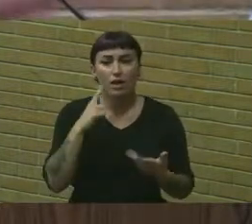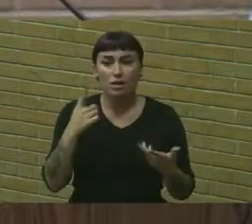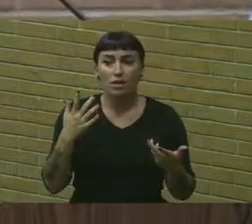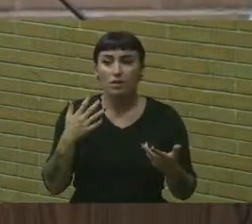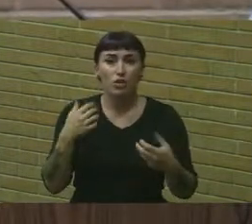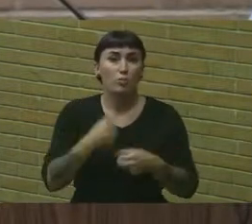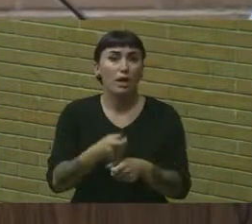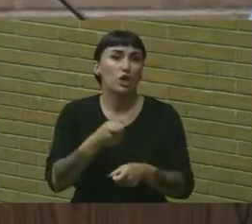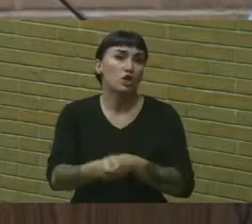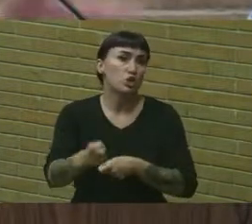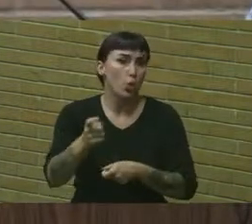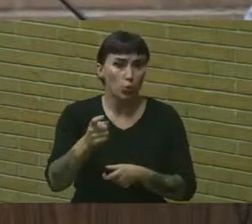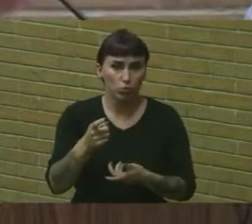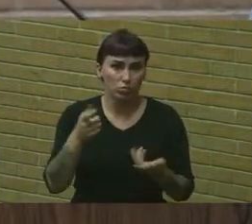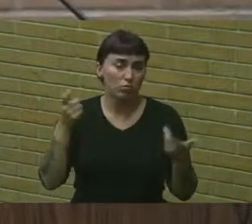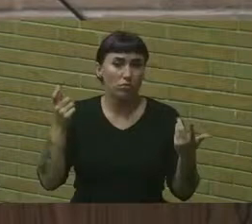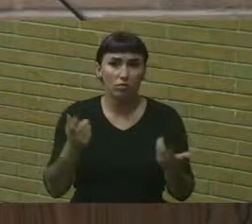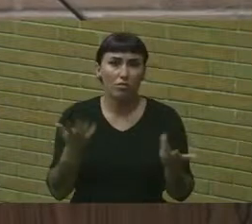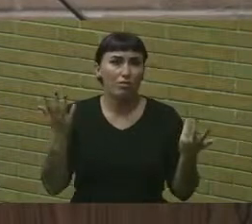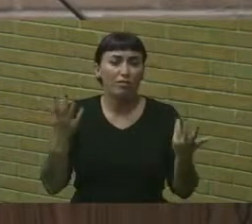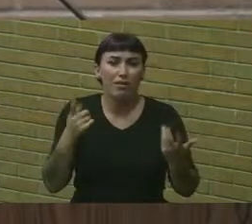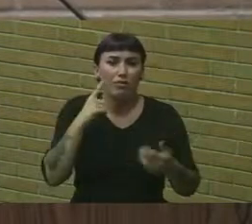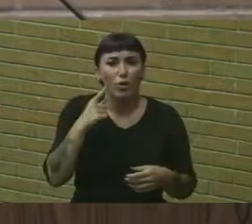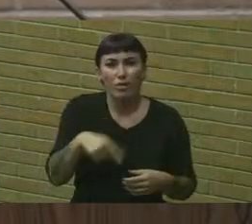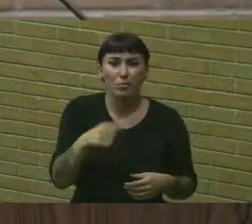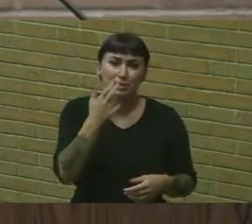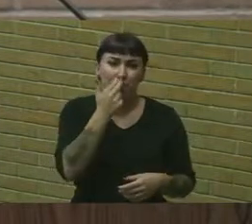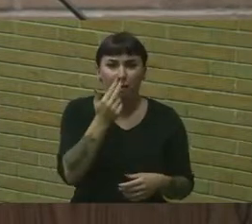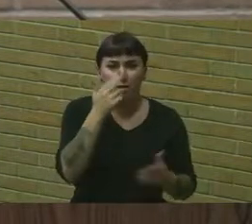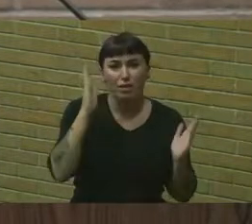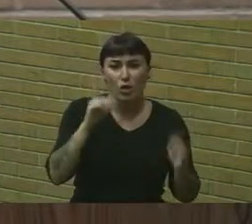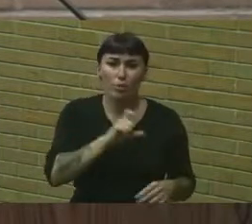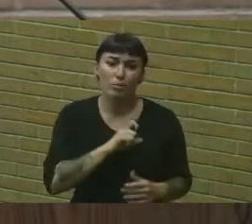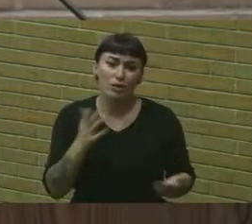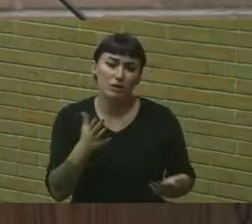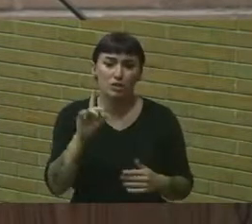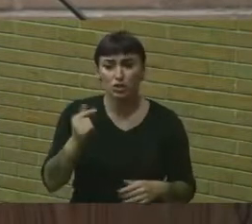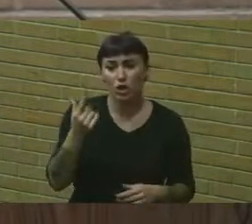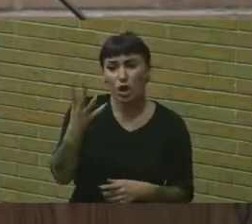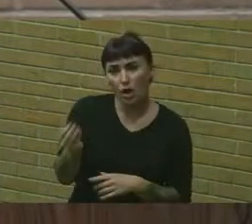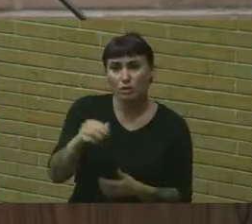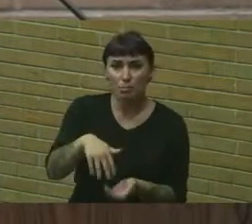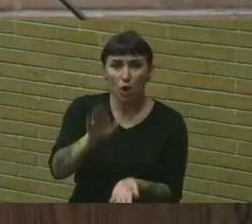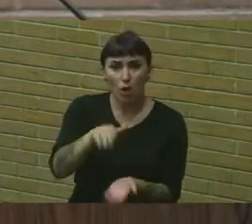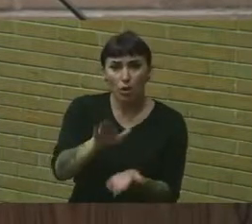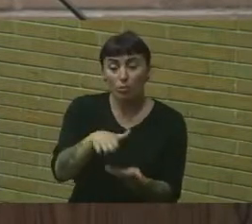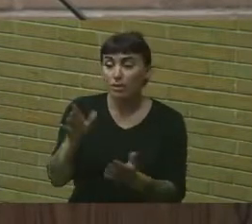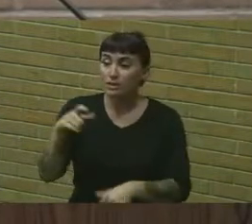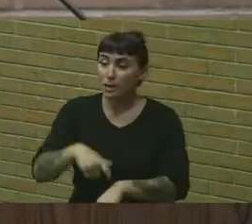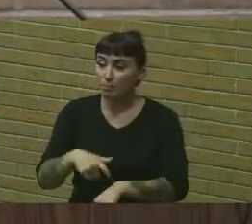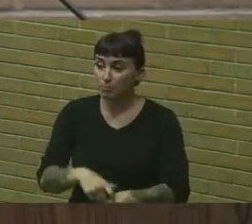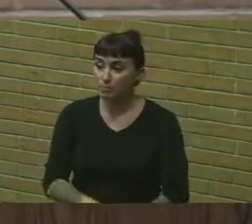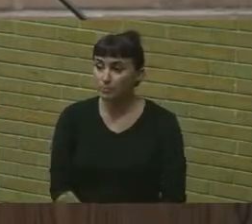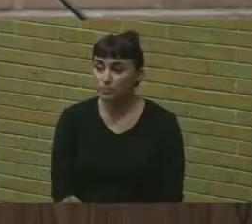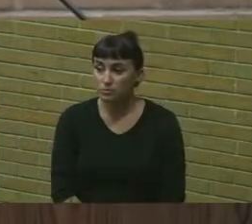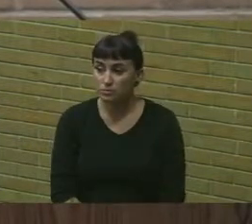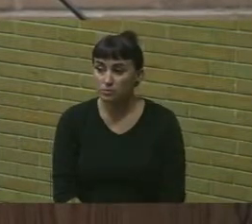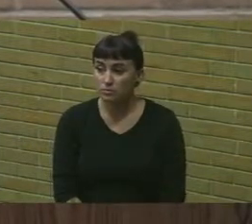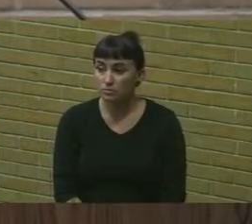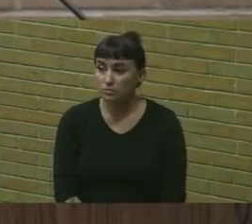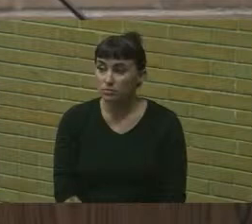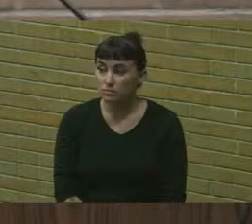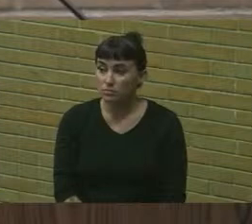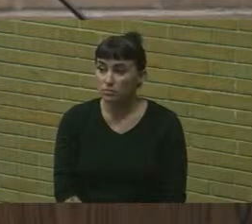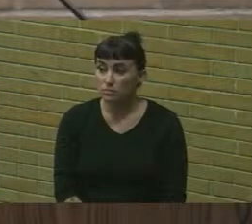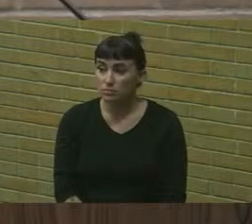a joke out of everybody. To them, it's just funny. Yeah, well, the police are here, the dog's outside barking. Time, Mr. Underberg. Thank you.